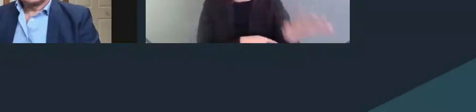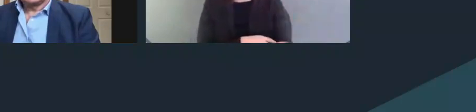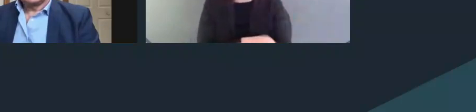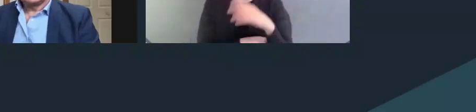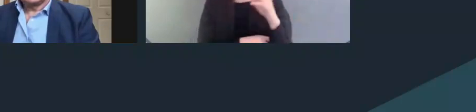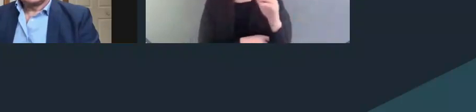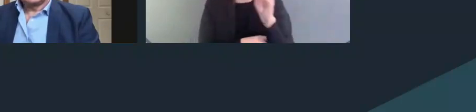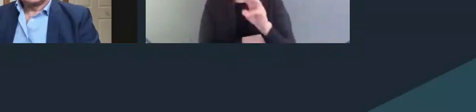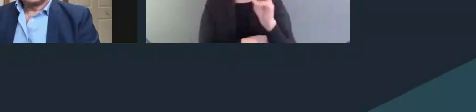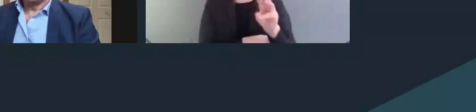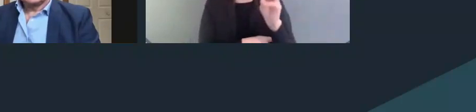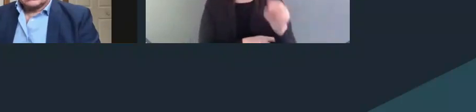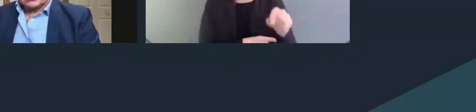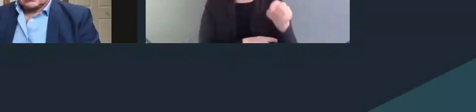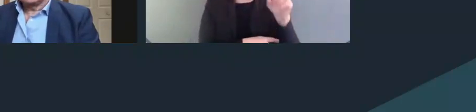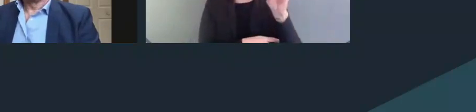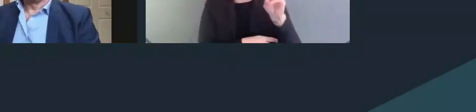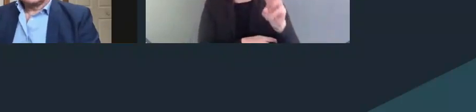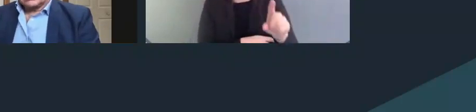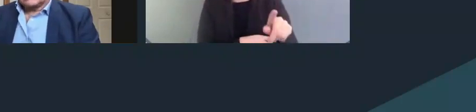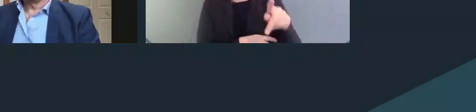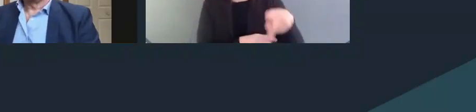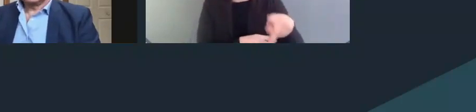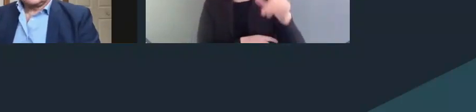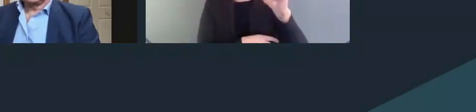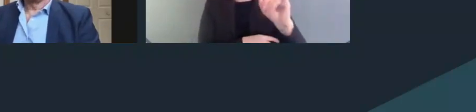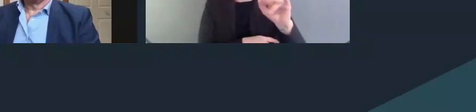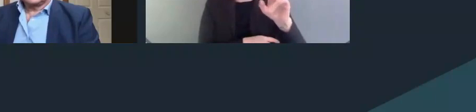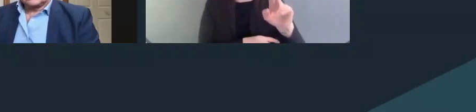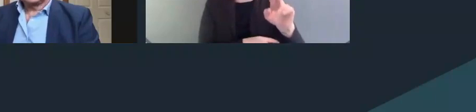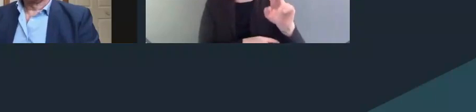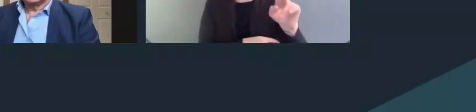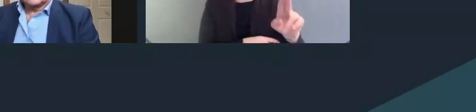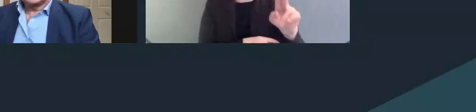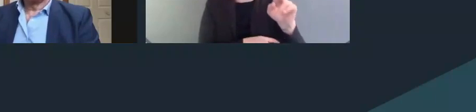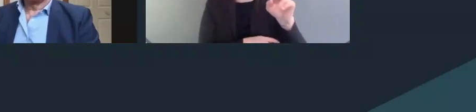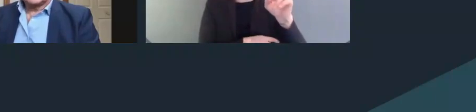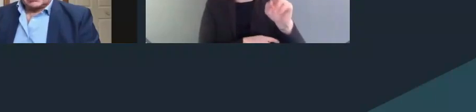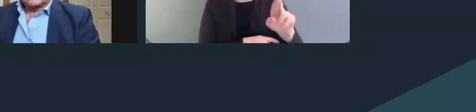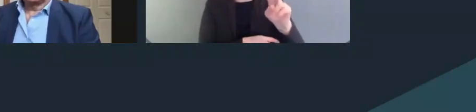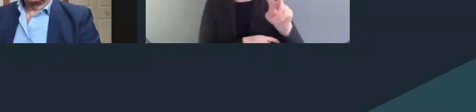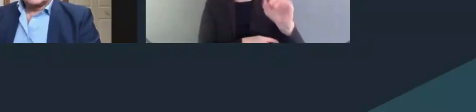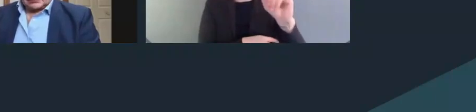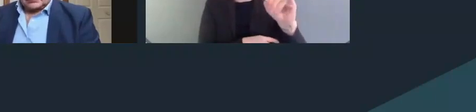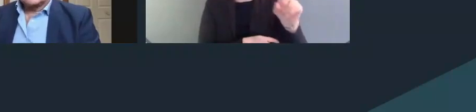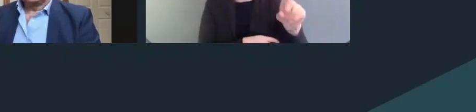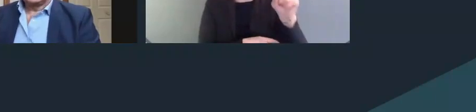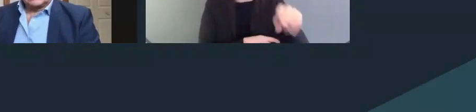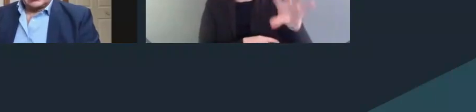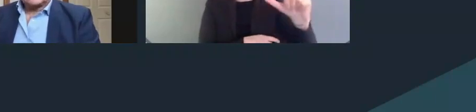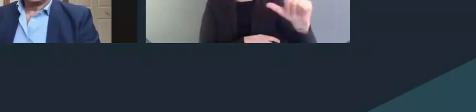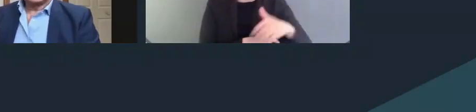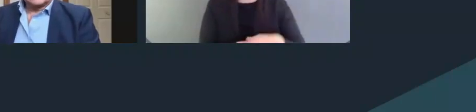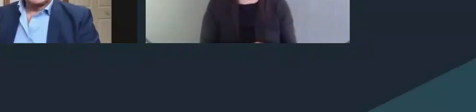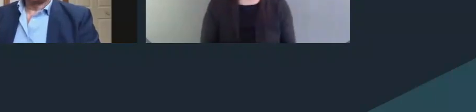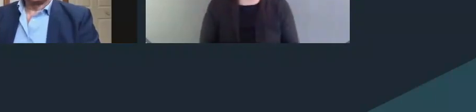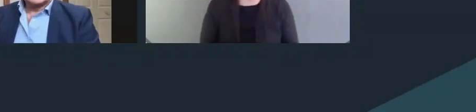Elise Coley, also, she is a teacher who does online teaching of Inuktitut